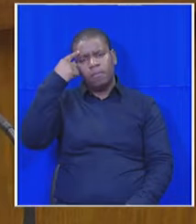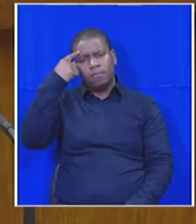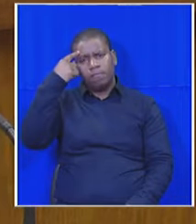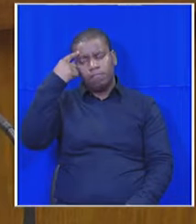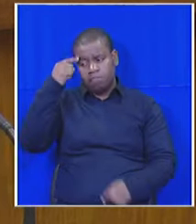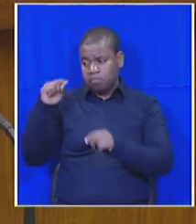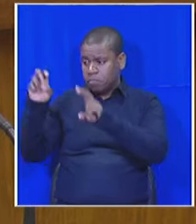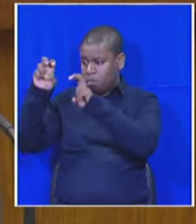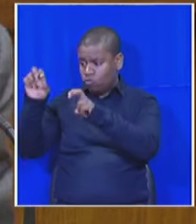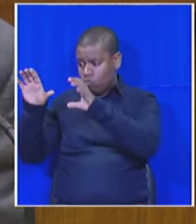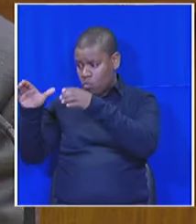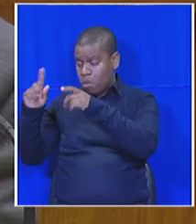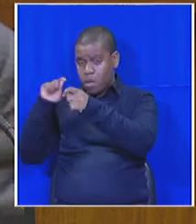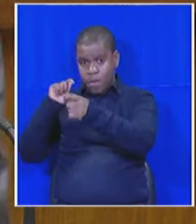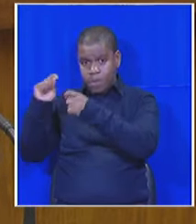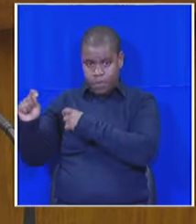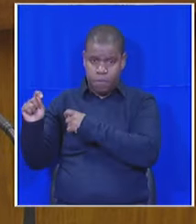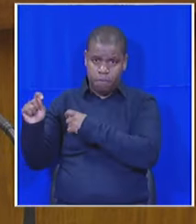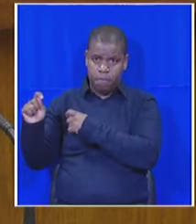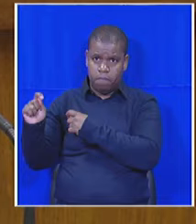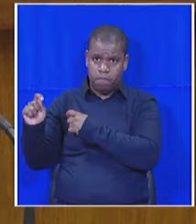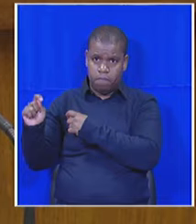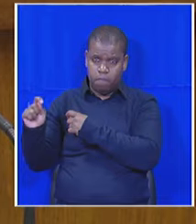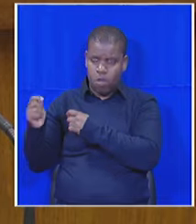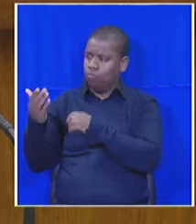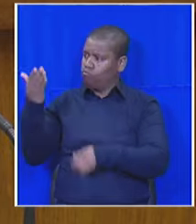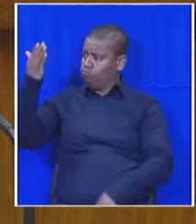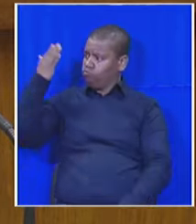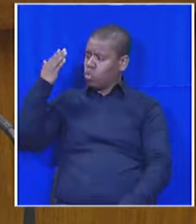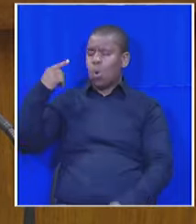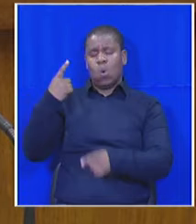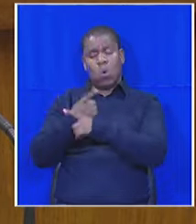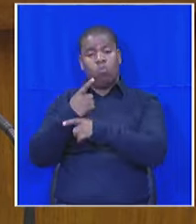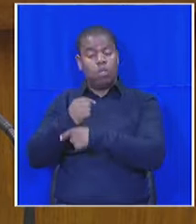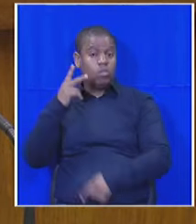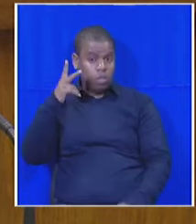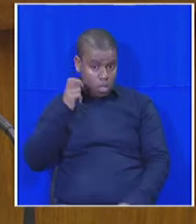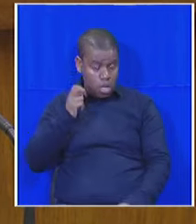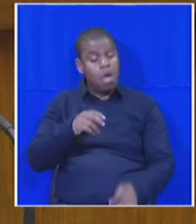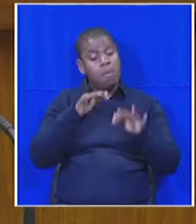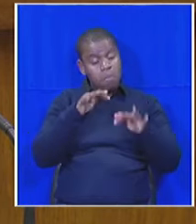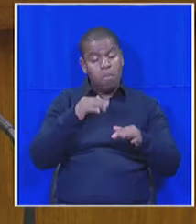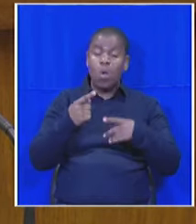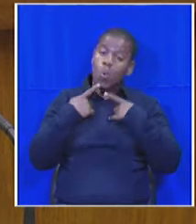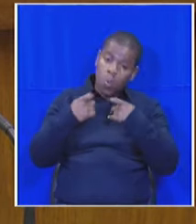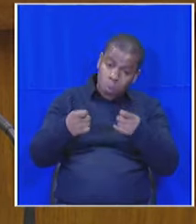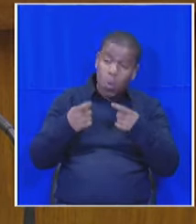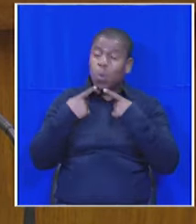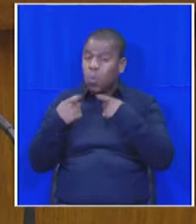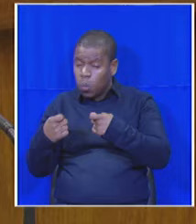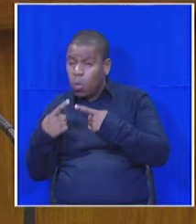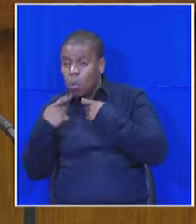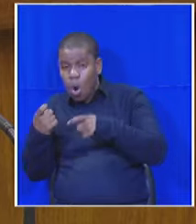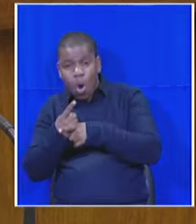because not very long ago we used to hear moans and groans and cries from people with ESCOM, with load shedding.